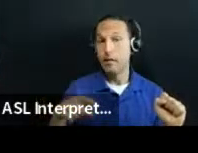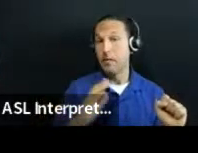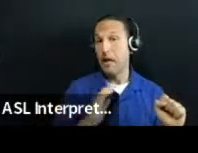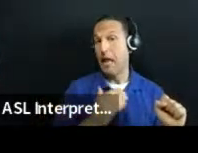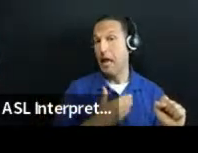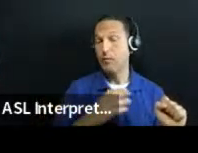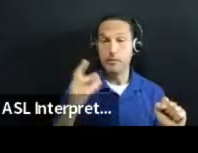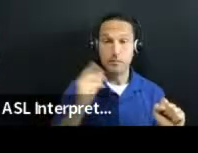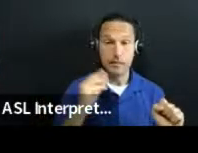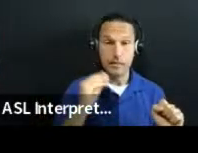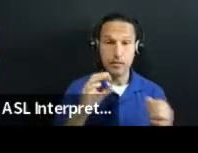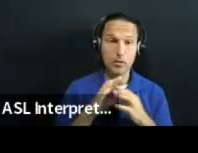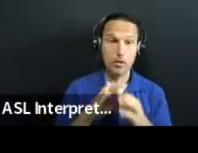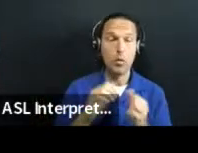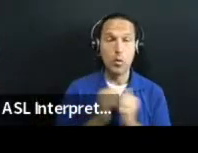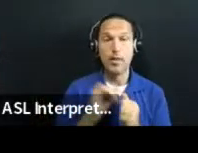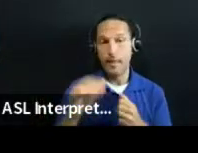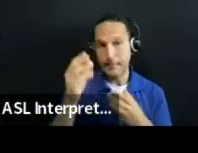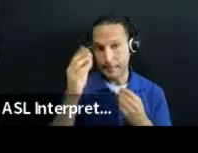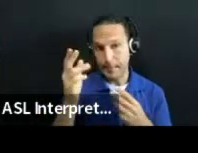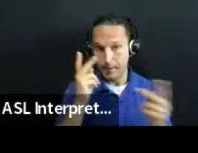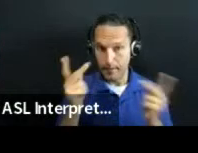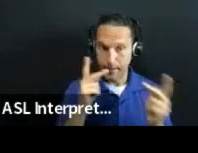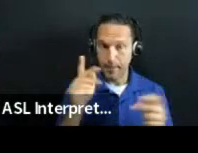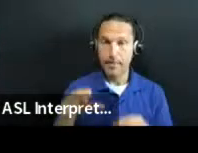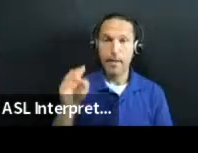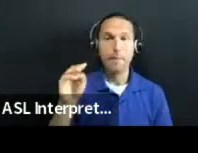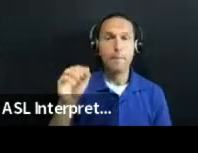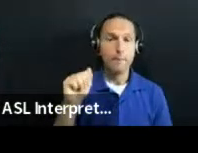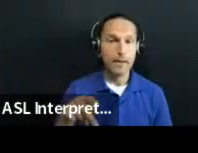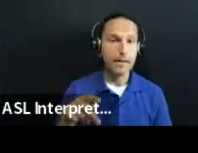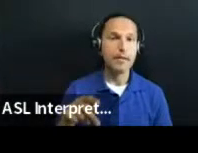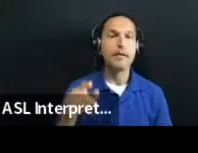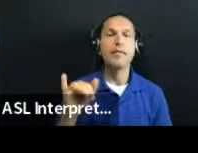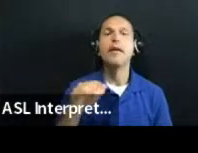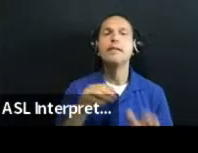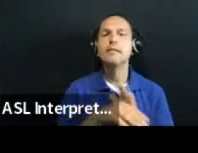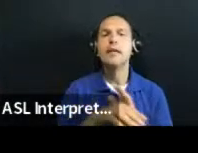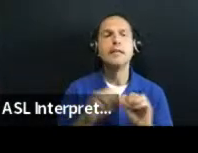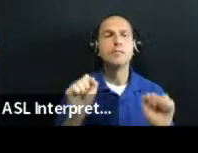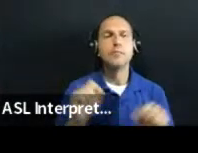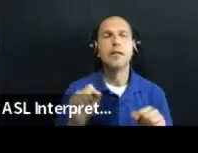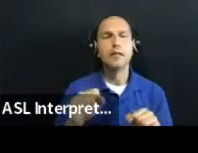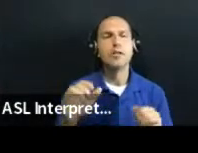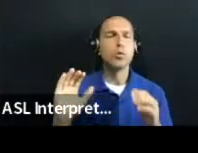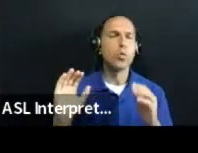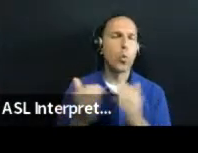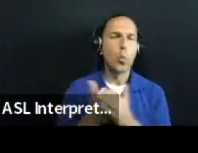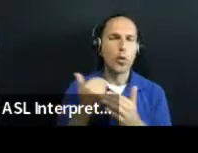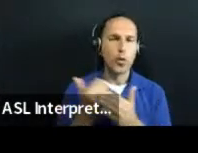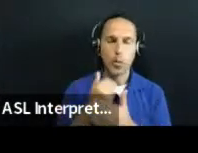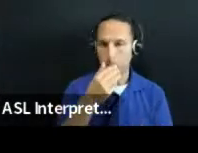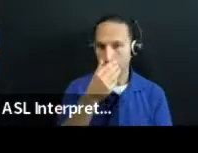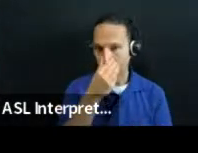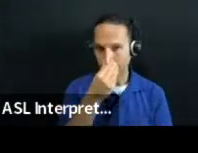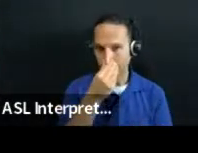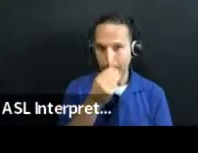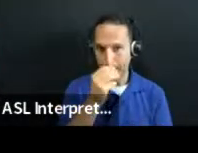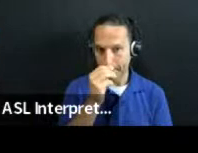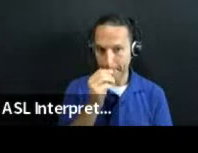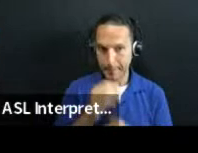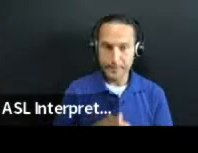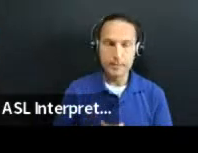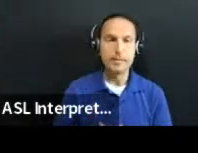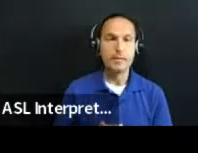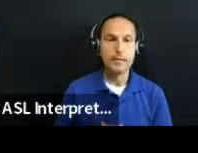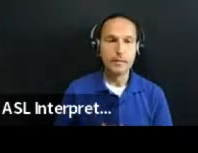experience, when it comes to data visualizations and maps, accessibility is still very much in its infancy stages.